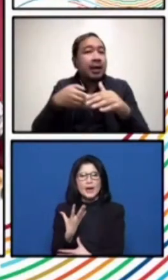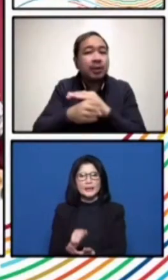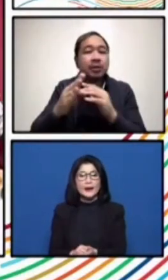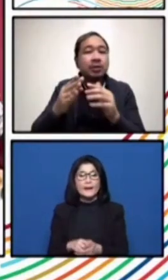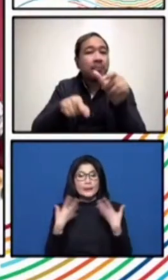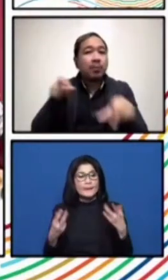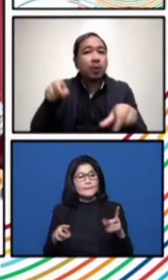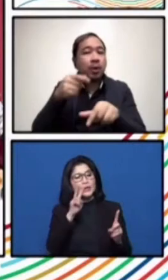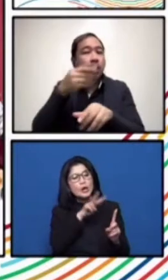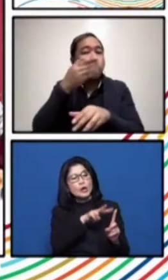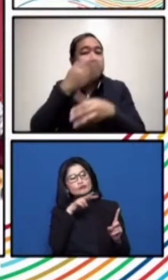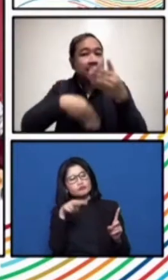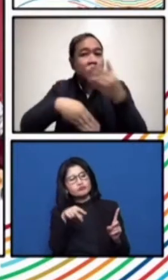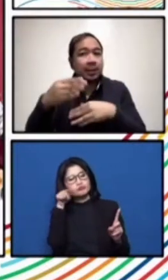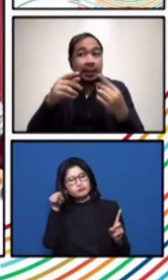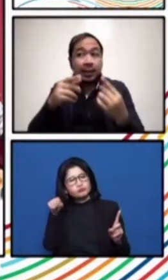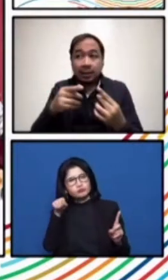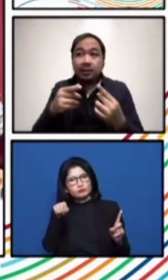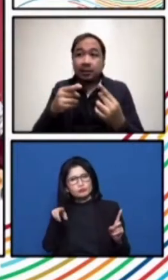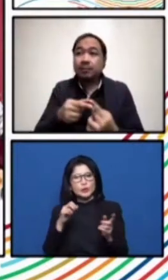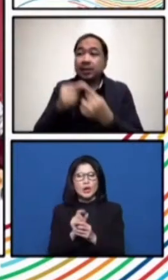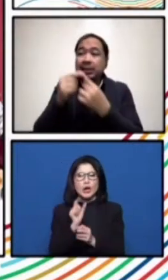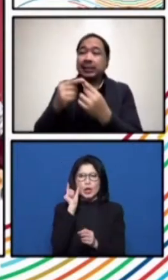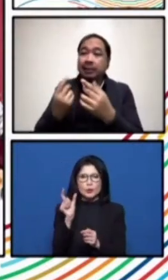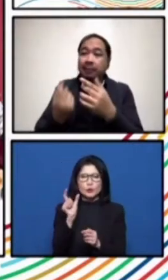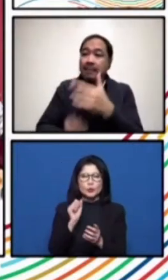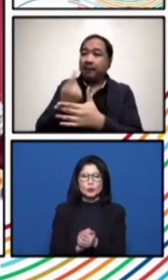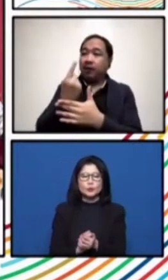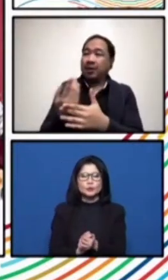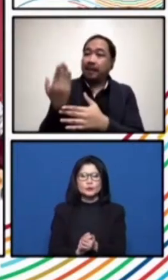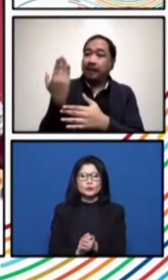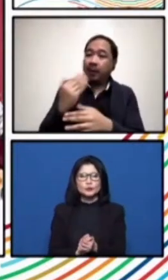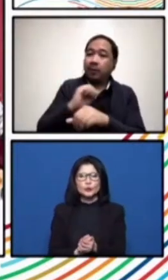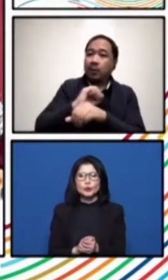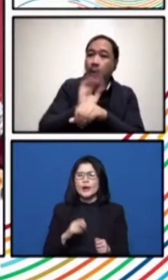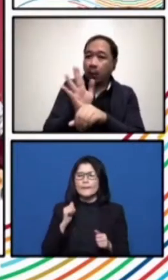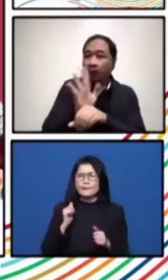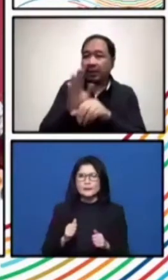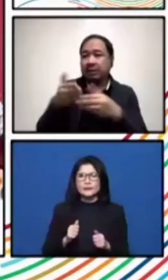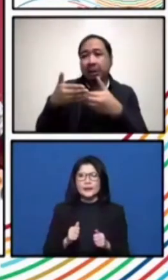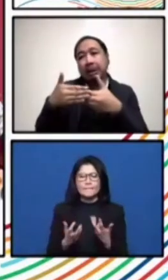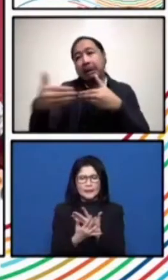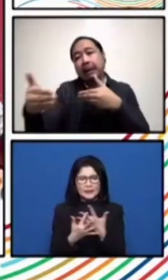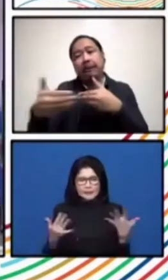context of the covid-19 pandemic and Beyond over to you